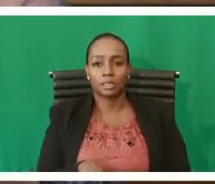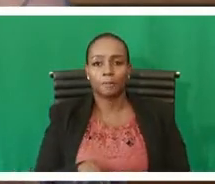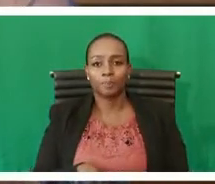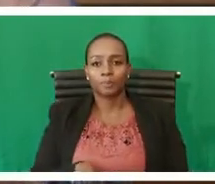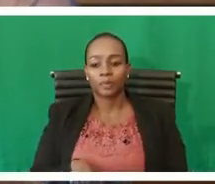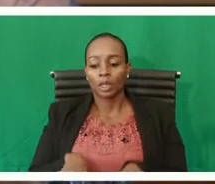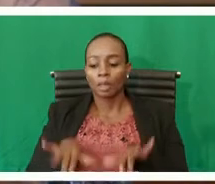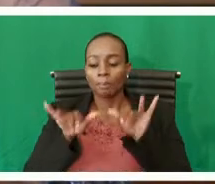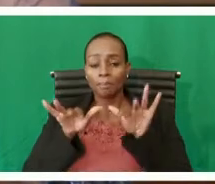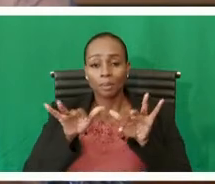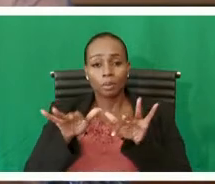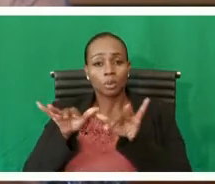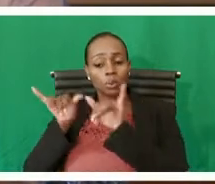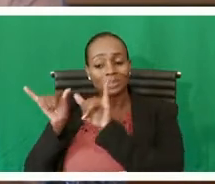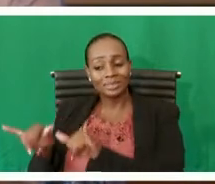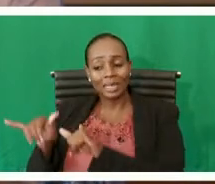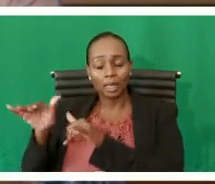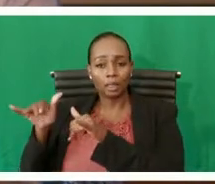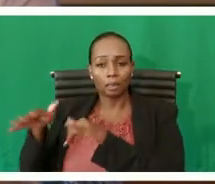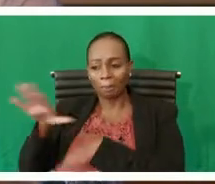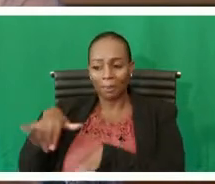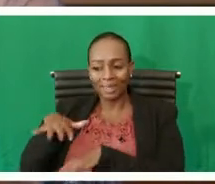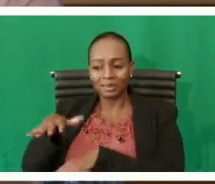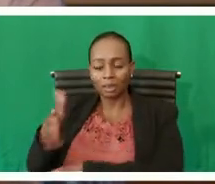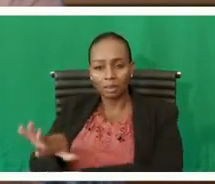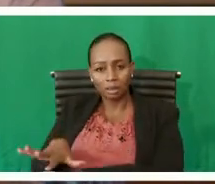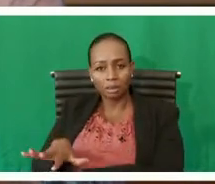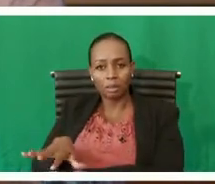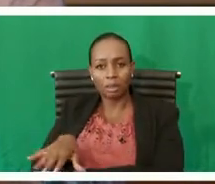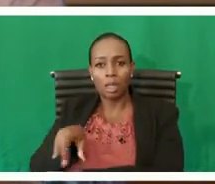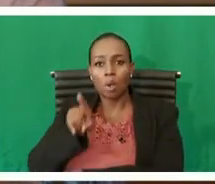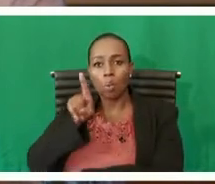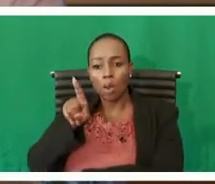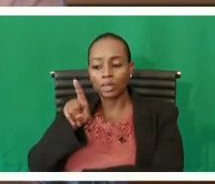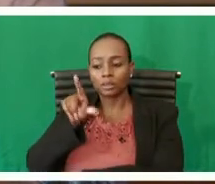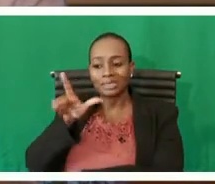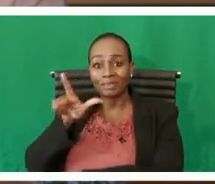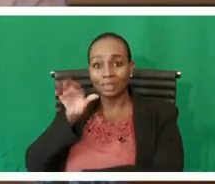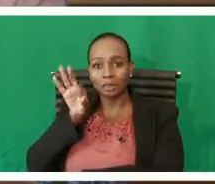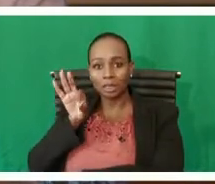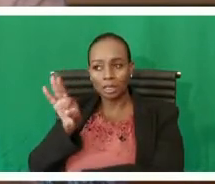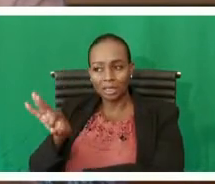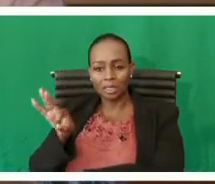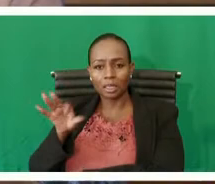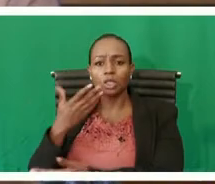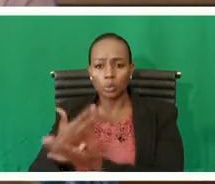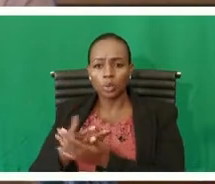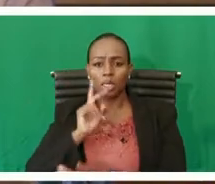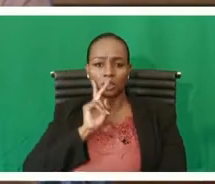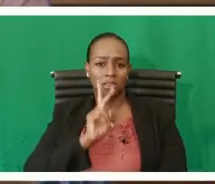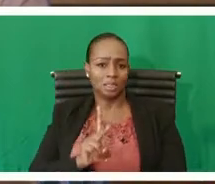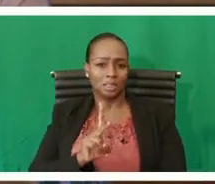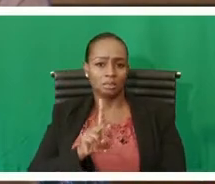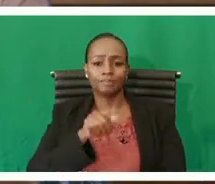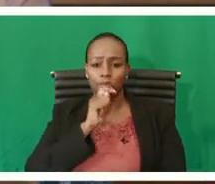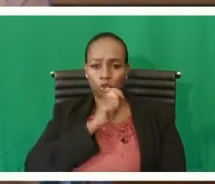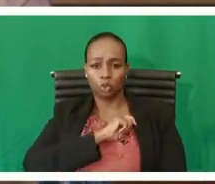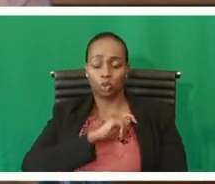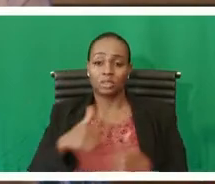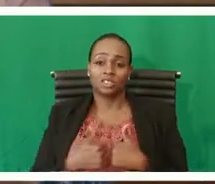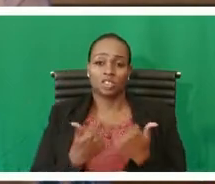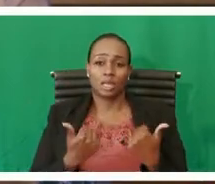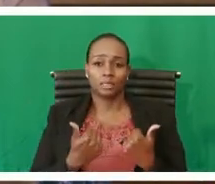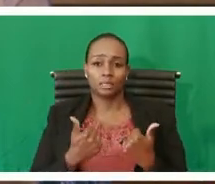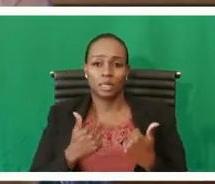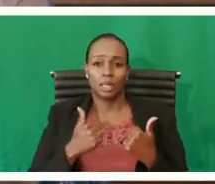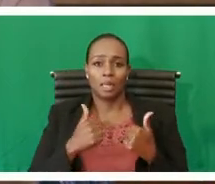settlement increased from 143 to 173. You can see, Huri, this is a challenge. But rona ba